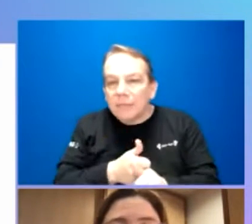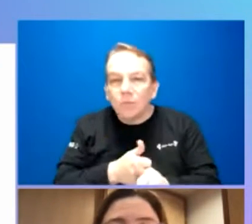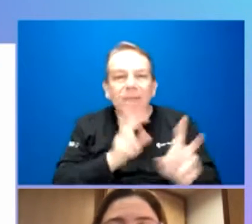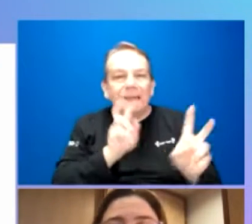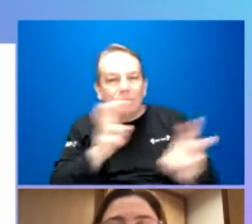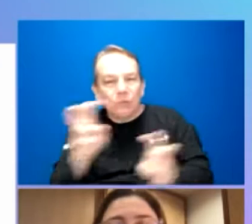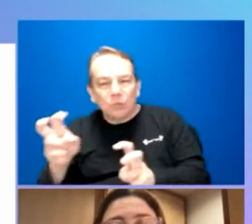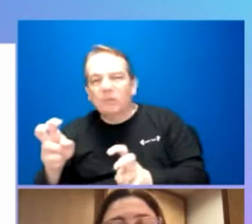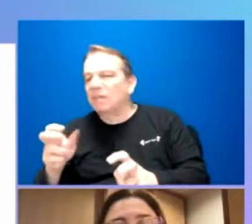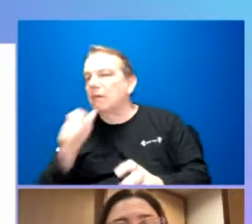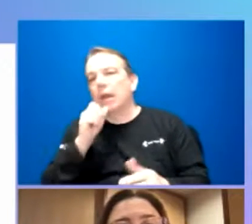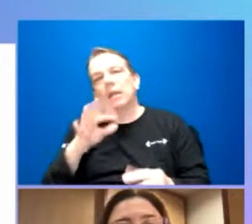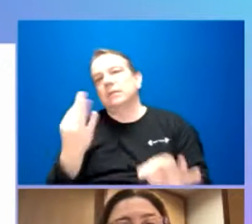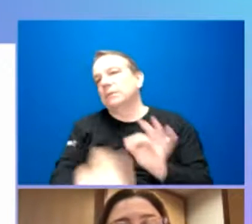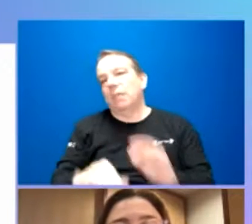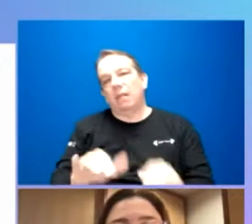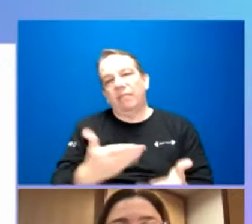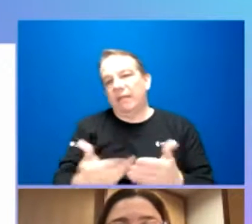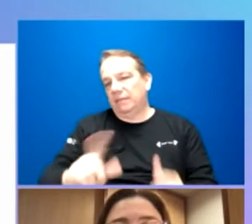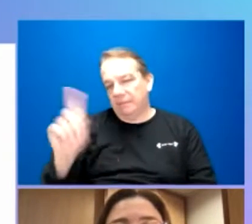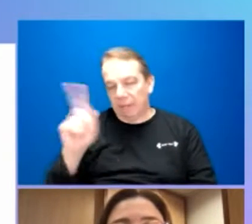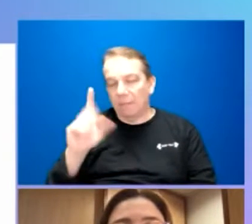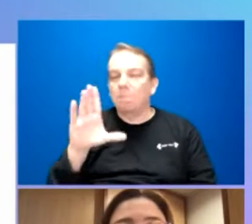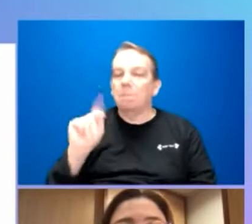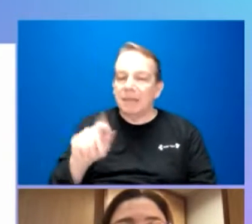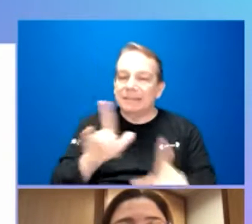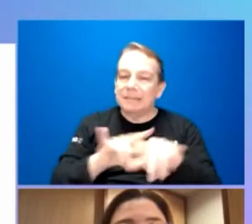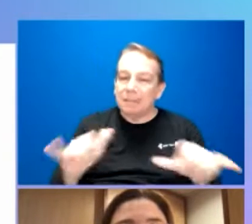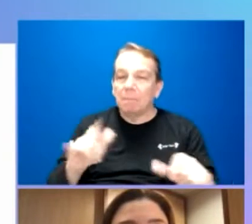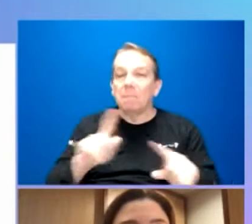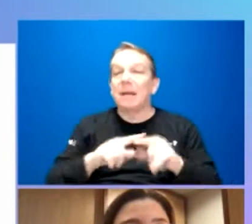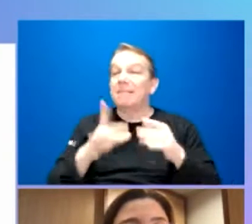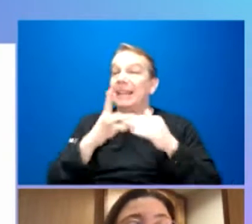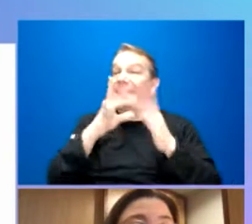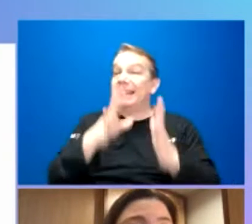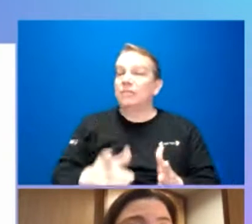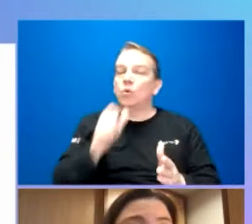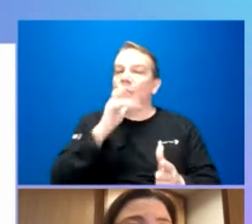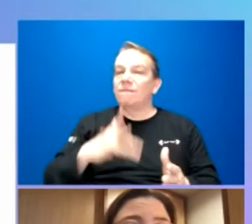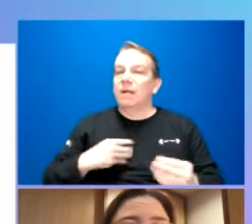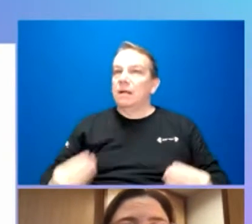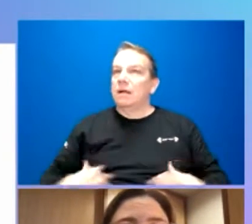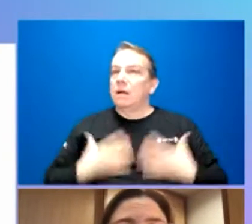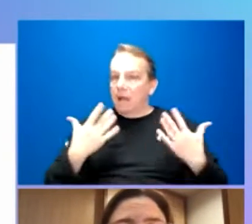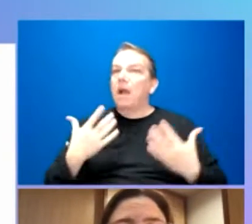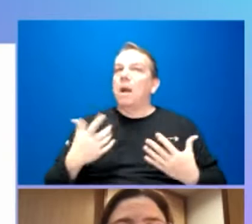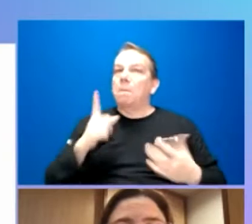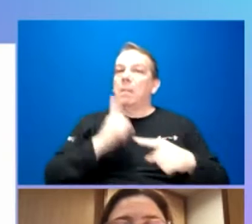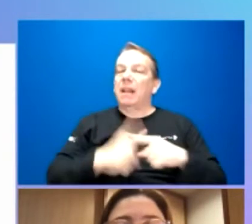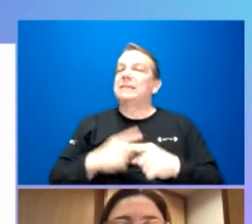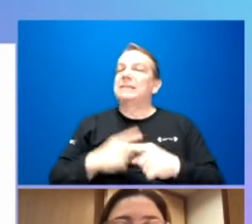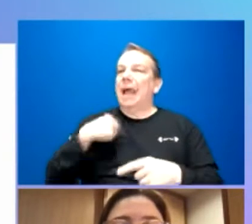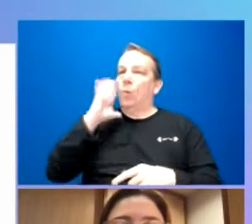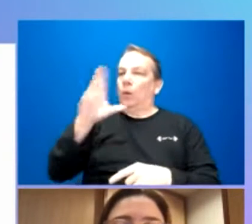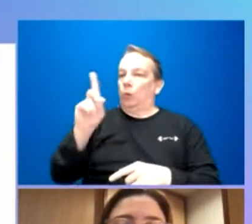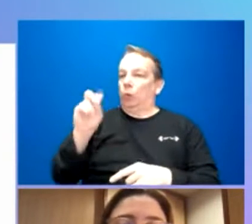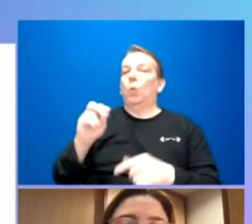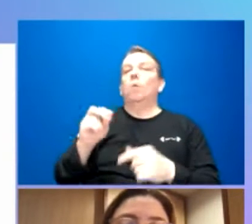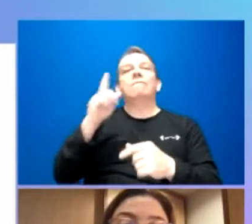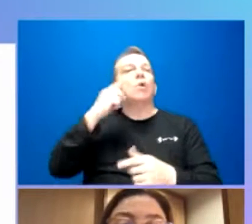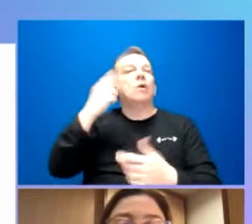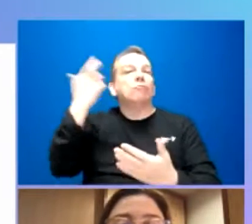no easy feat. So therefore, if leaders are not incentivized positively or negatively to make